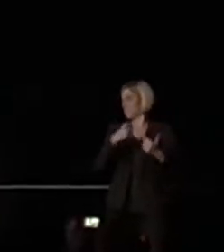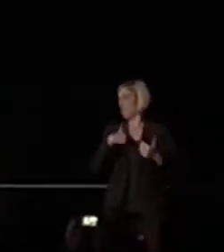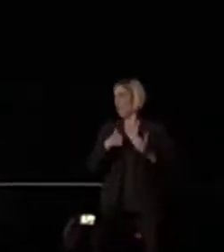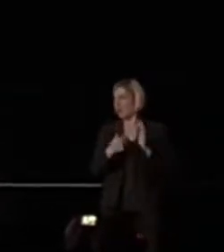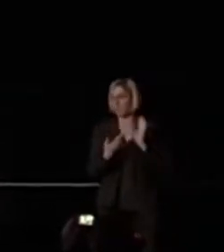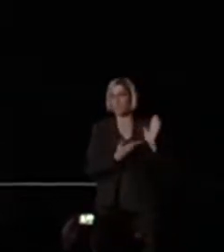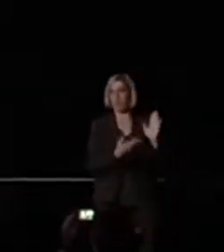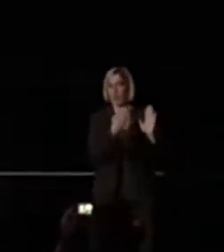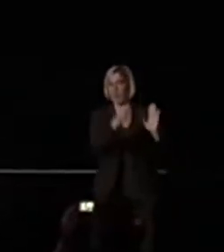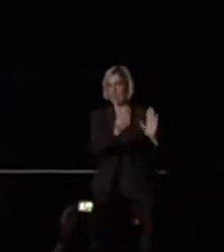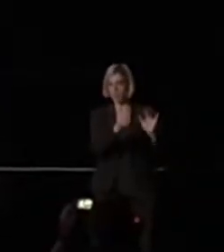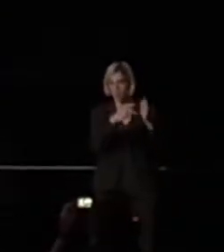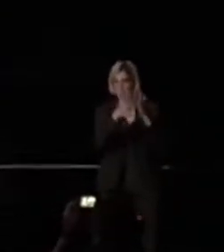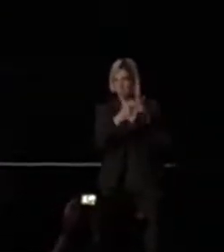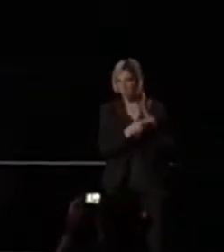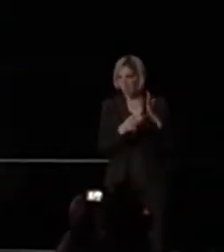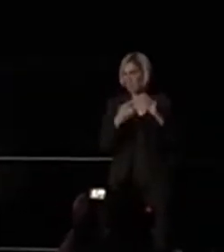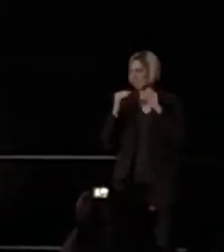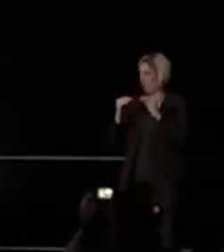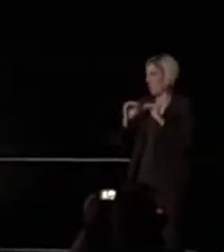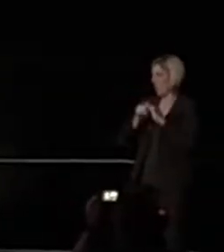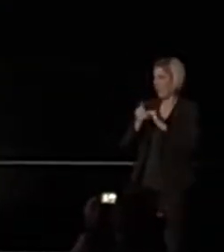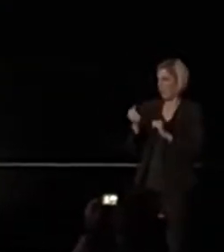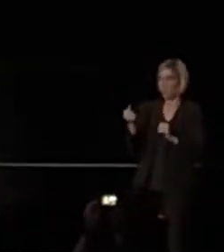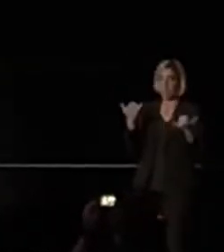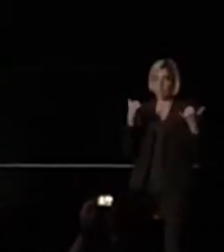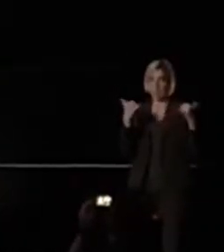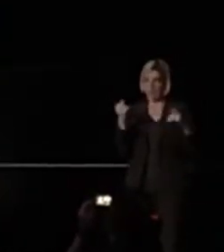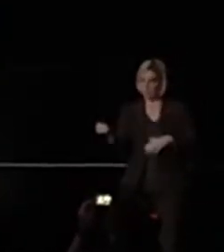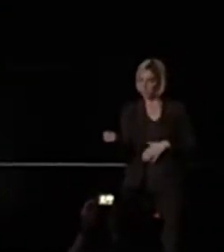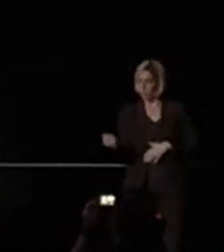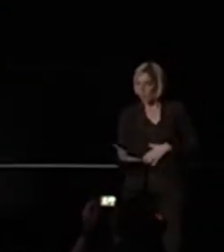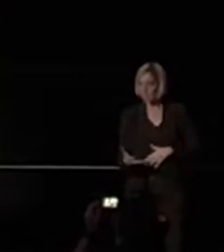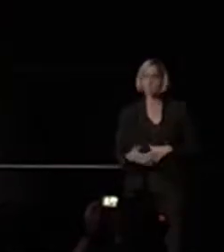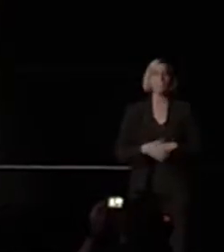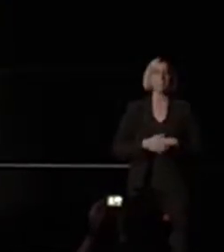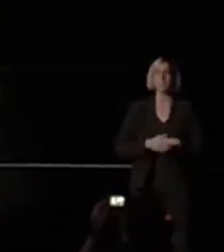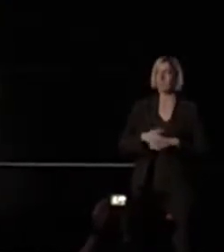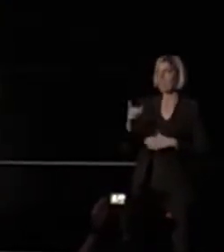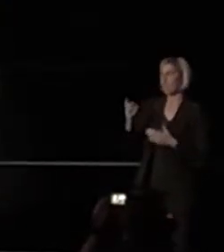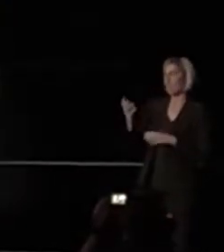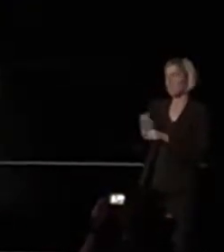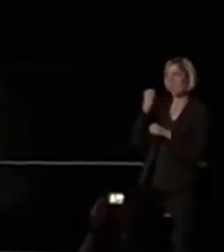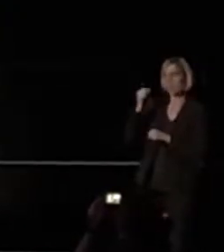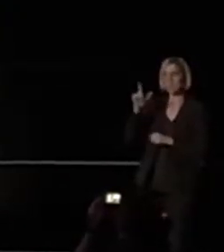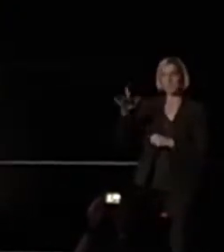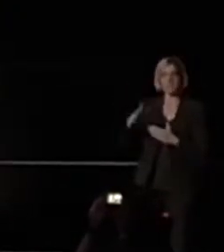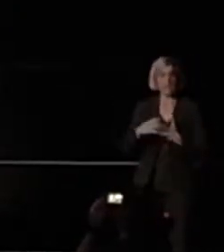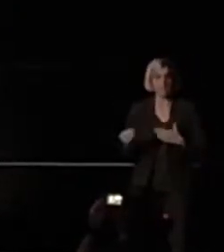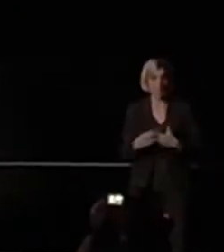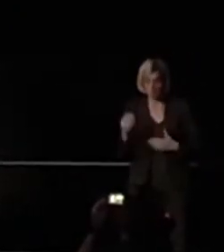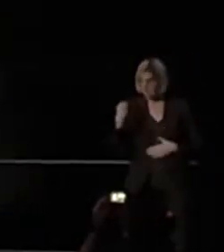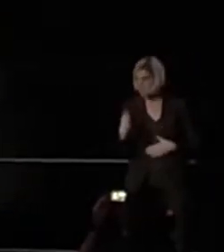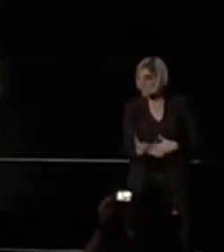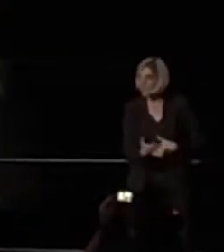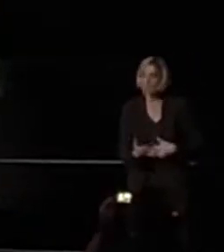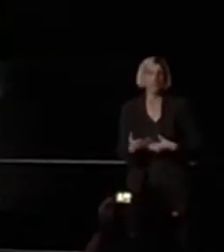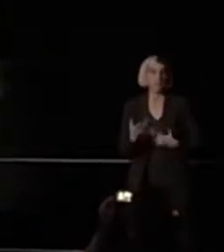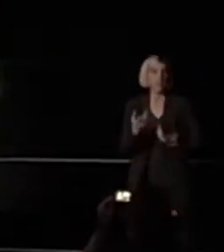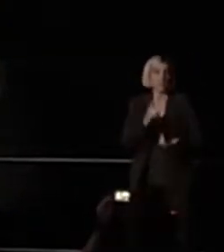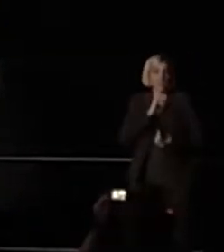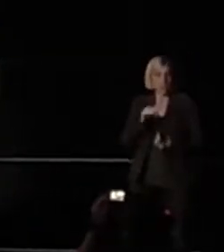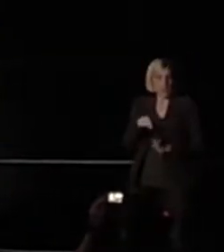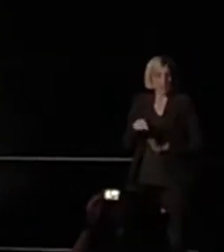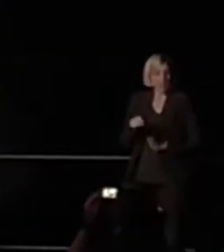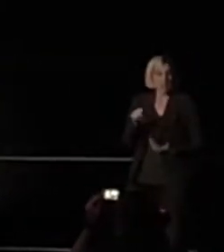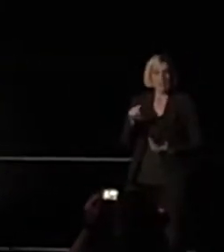craps, and Randy Wigginton won $35. And I taught Steve Jobs how to play craps on that trip, showed off that disc, and it was four little $1 chips,